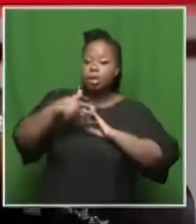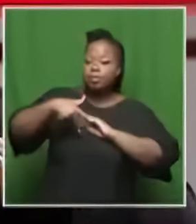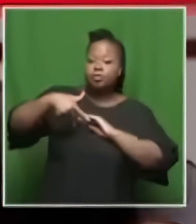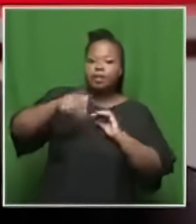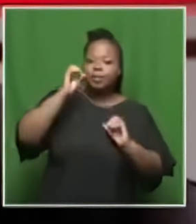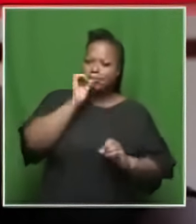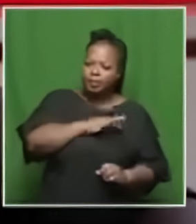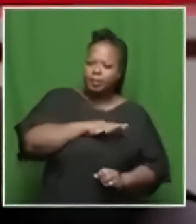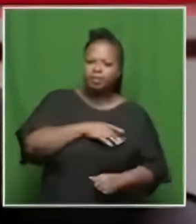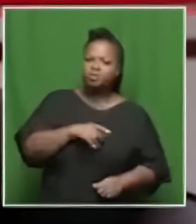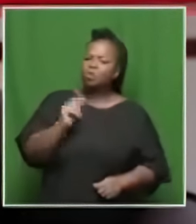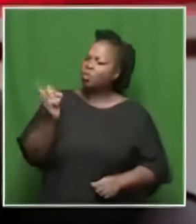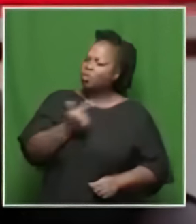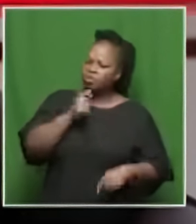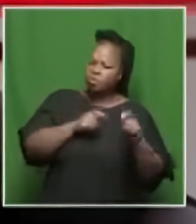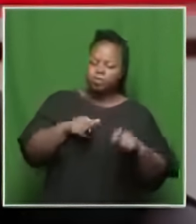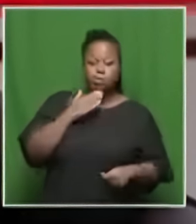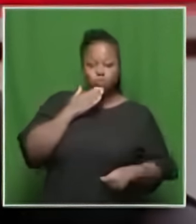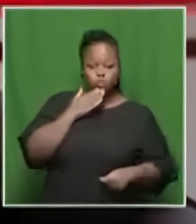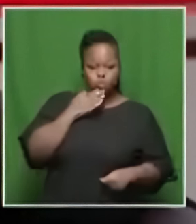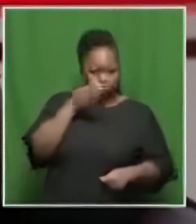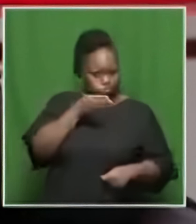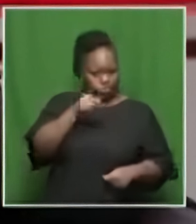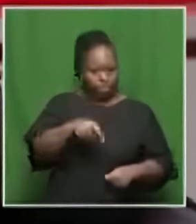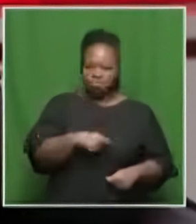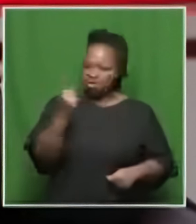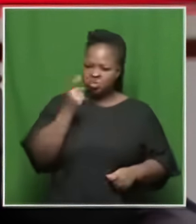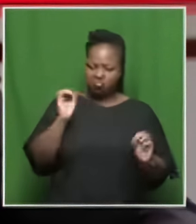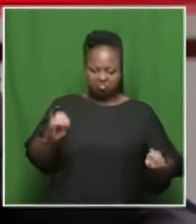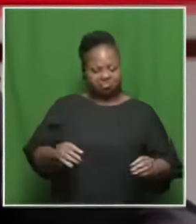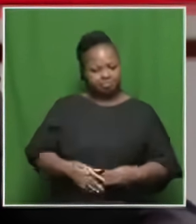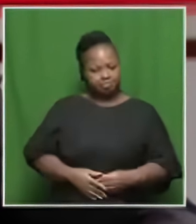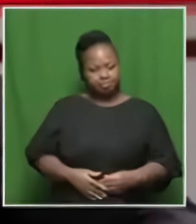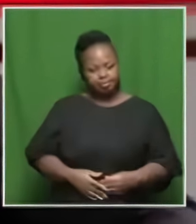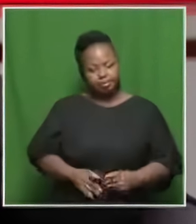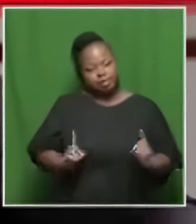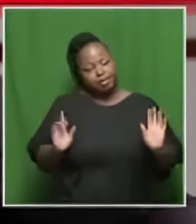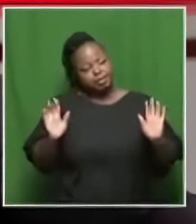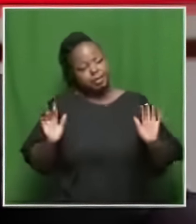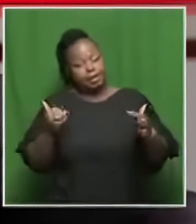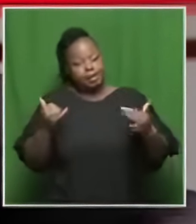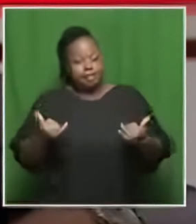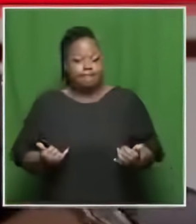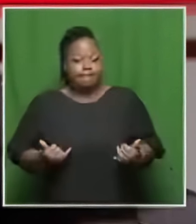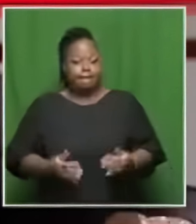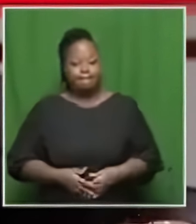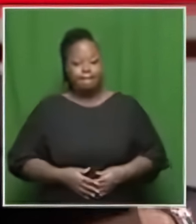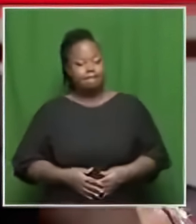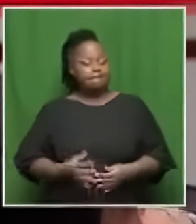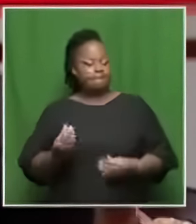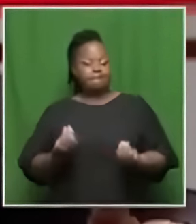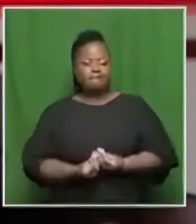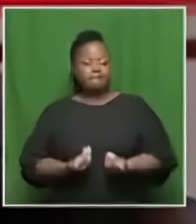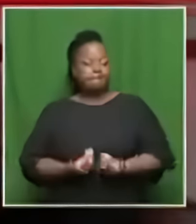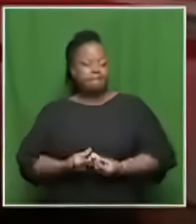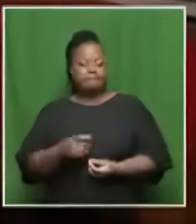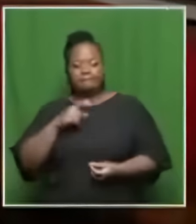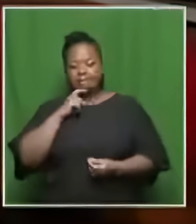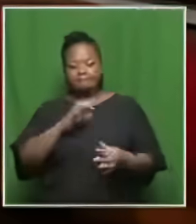approval. All of those people who are critical are not being called. If anything, we are now dealing with things that